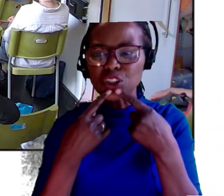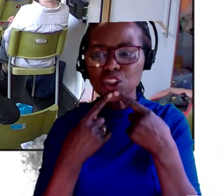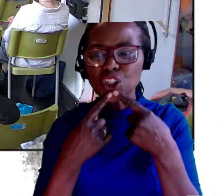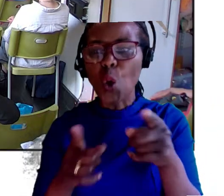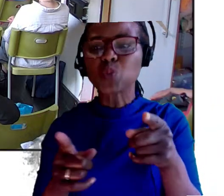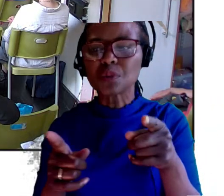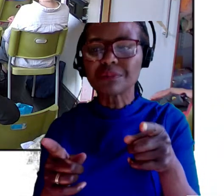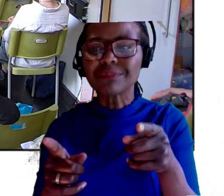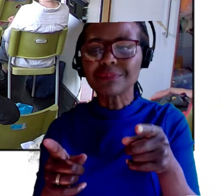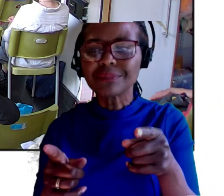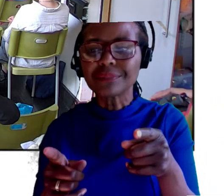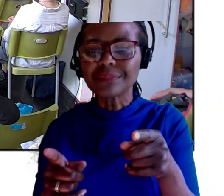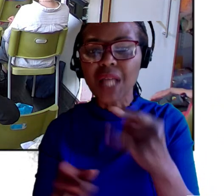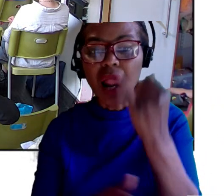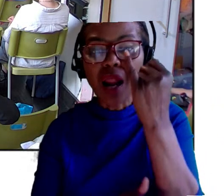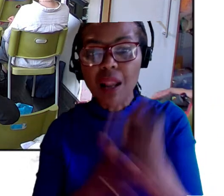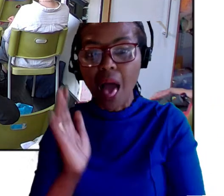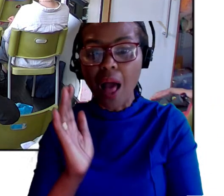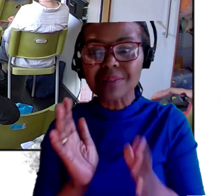last message,